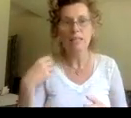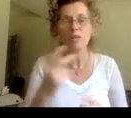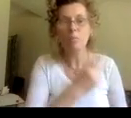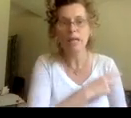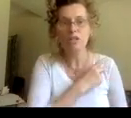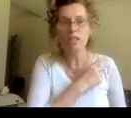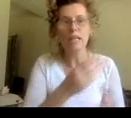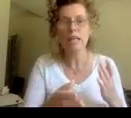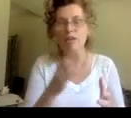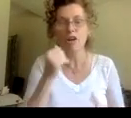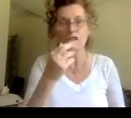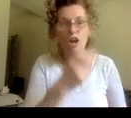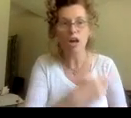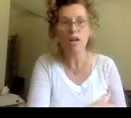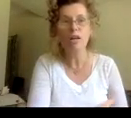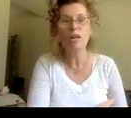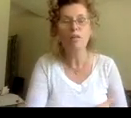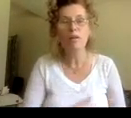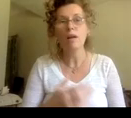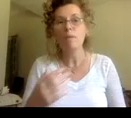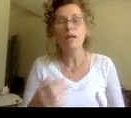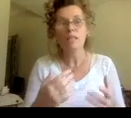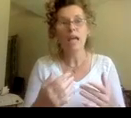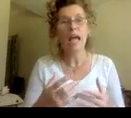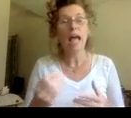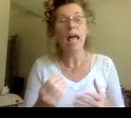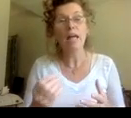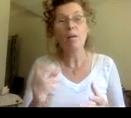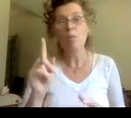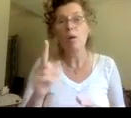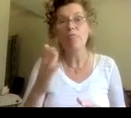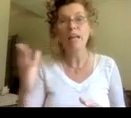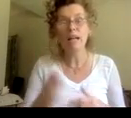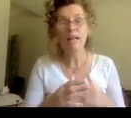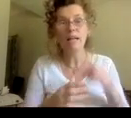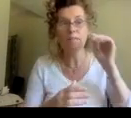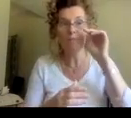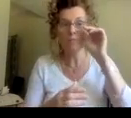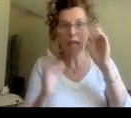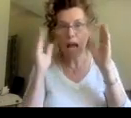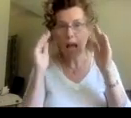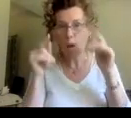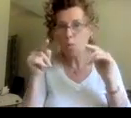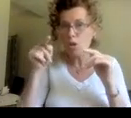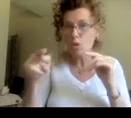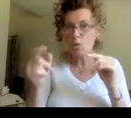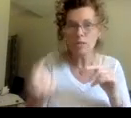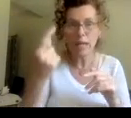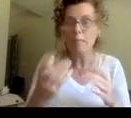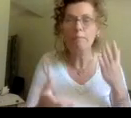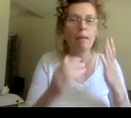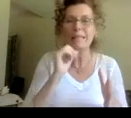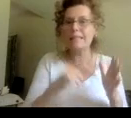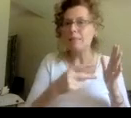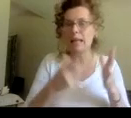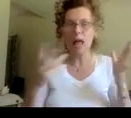amazing. Even her daughter. And you know what? Sorry, I get excited, but it's the one thing that I really hope you get here too. And maybe this doesn't mean